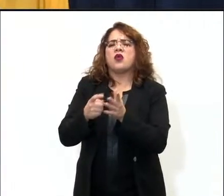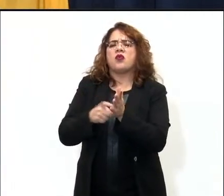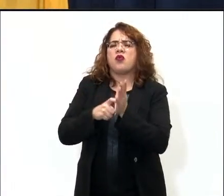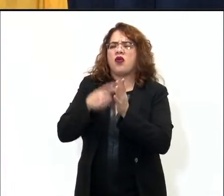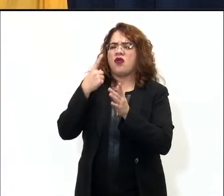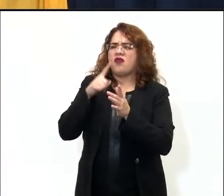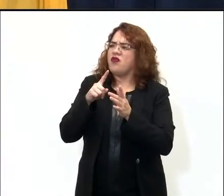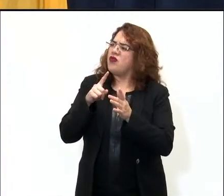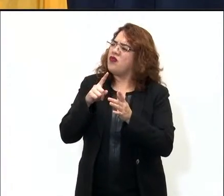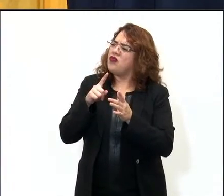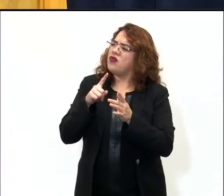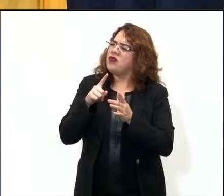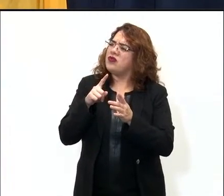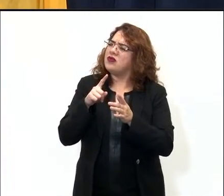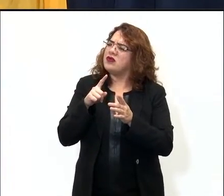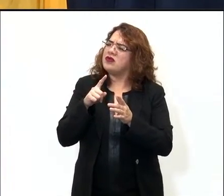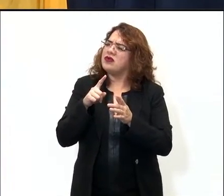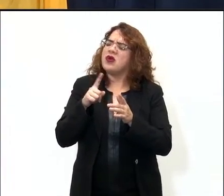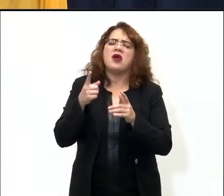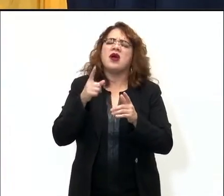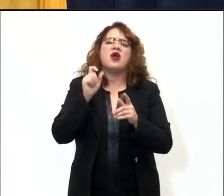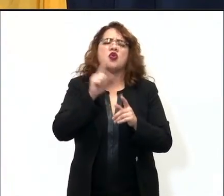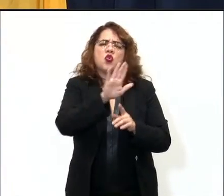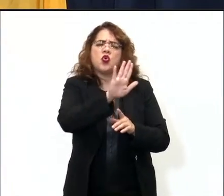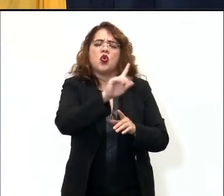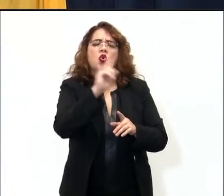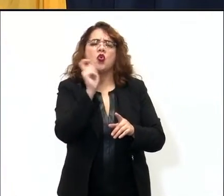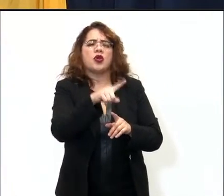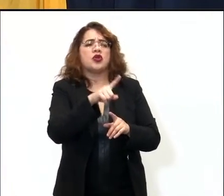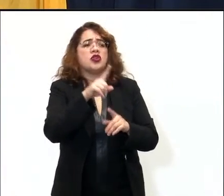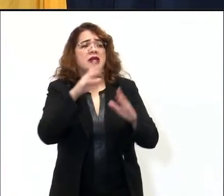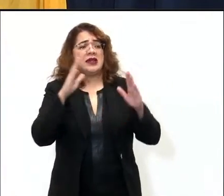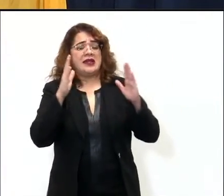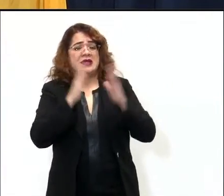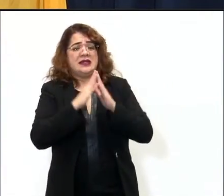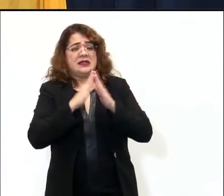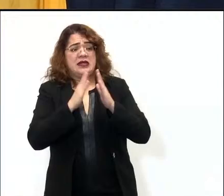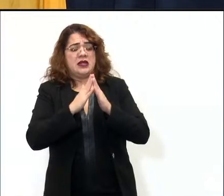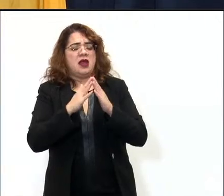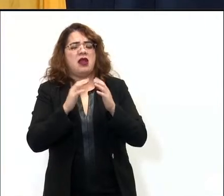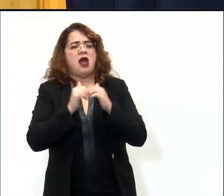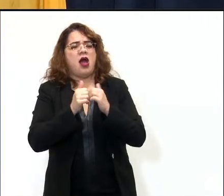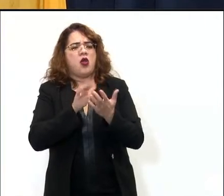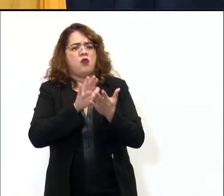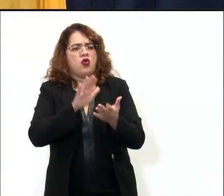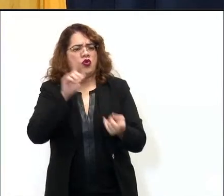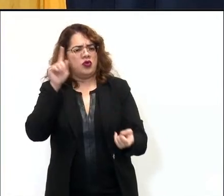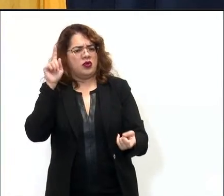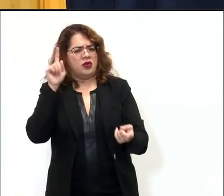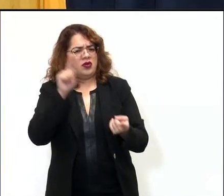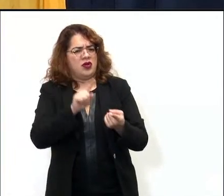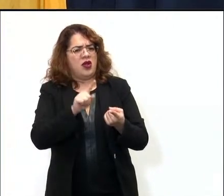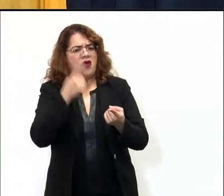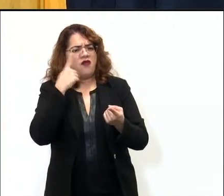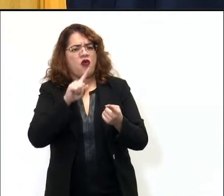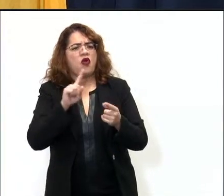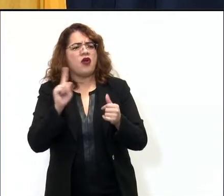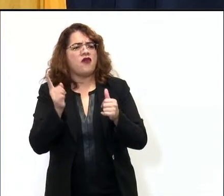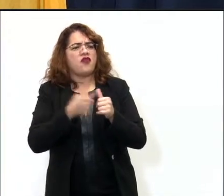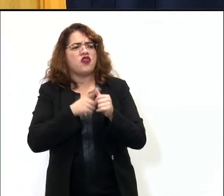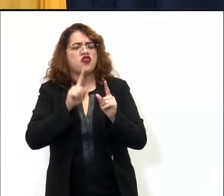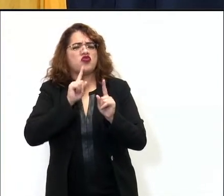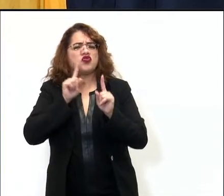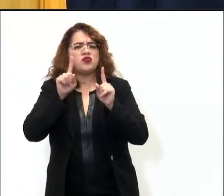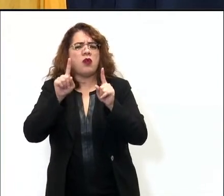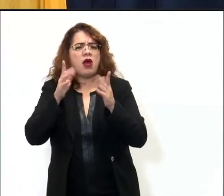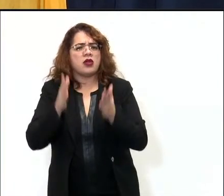Okay, I think the question was what's the city doing from a mitigation perspective if first responders choose not to get the